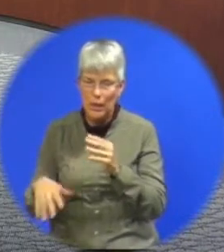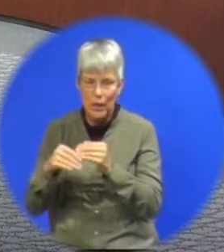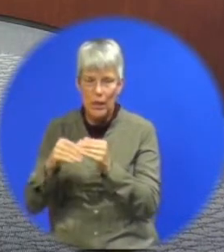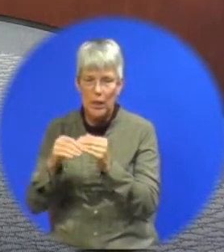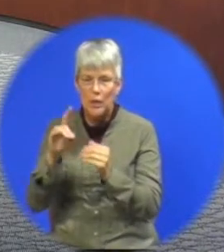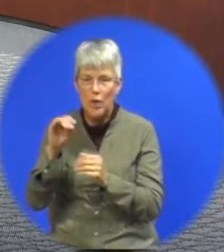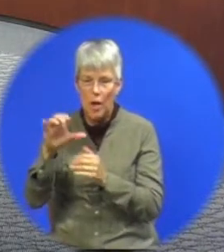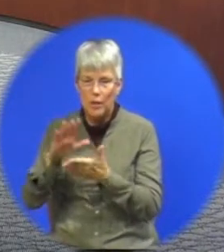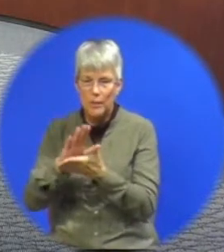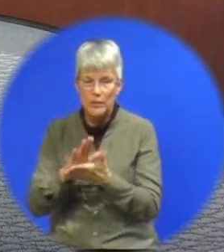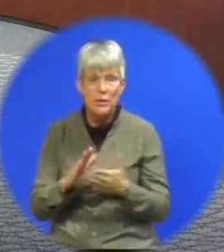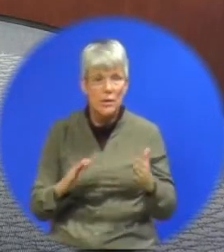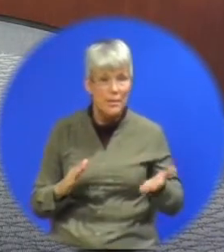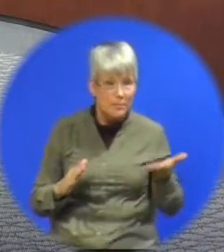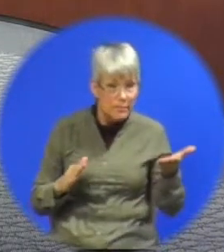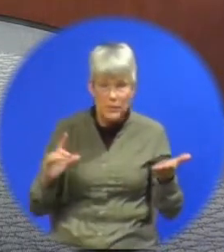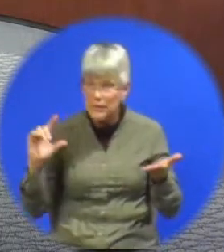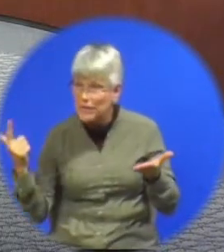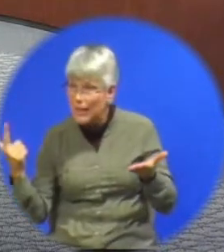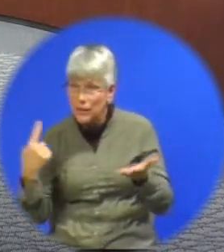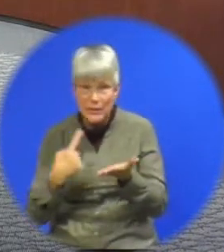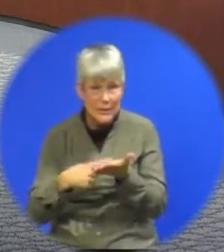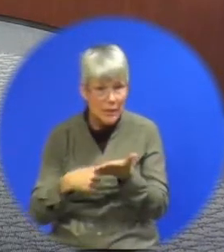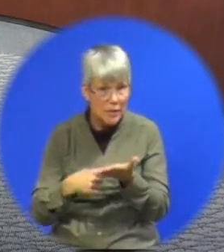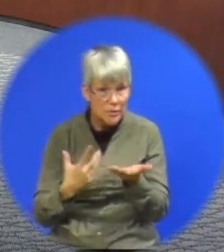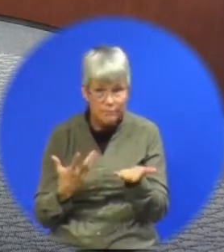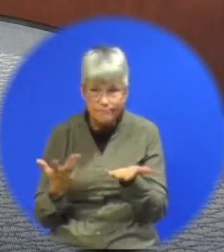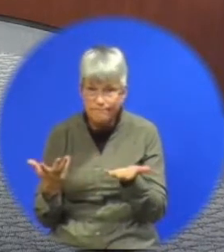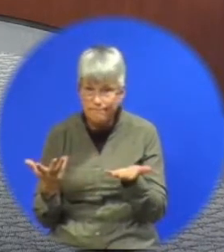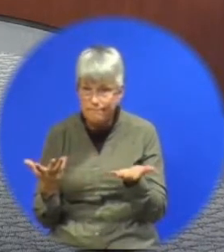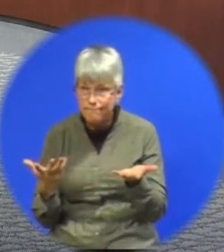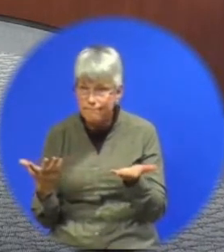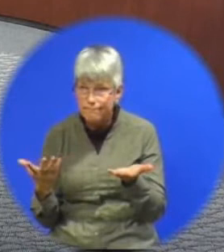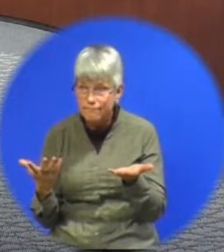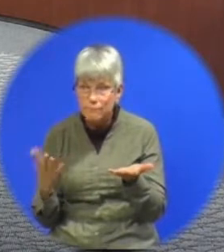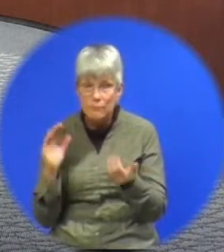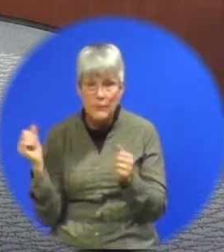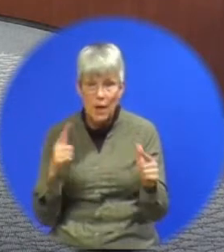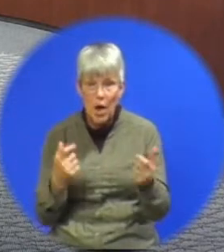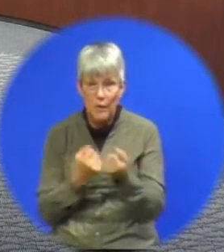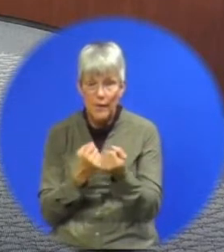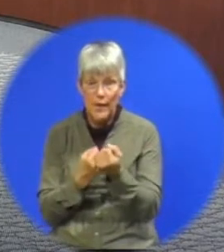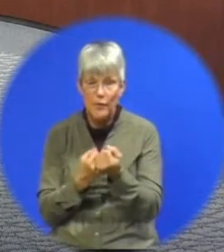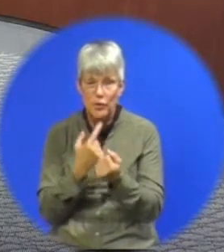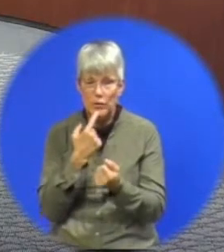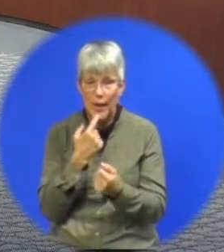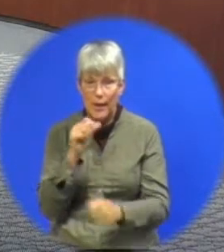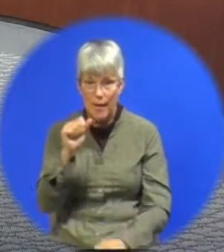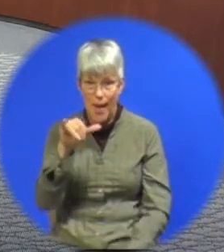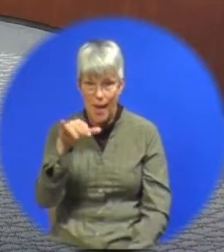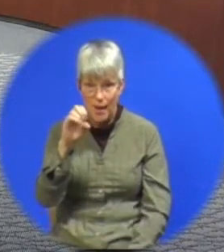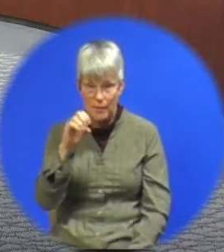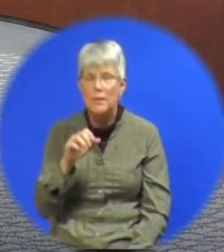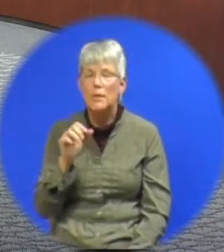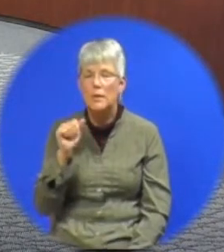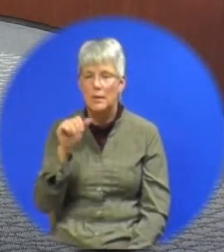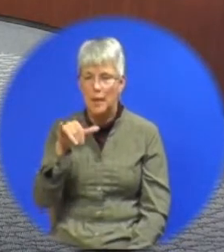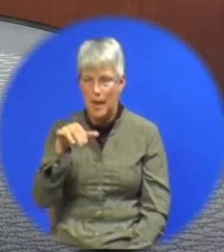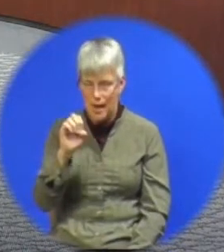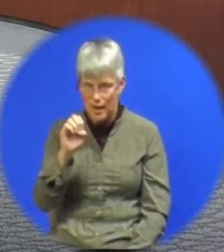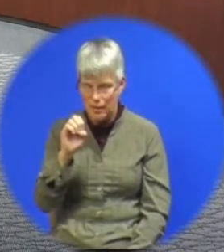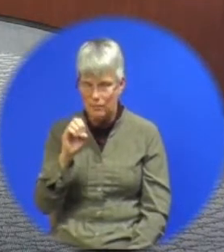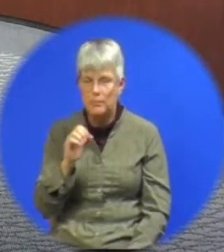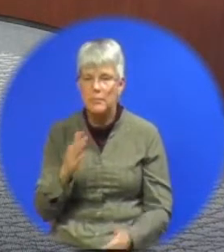second? Second. Any discussion? All in favor of the motion, please signify by saying aye. Aye.